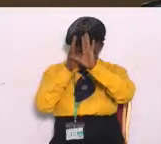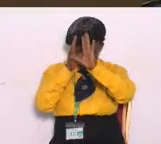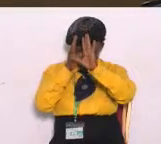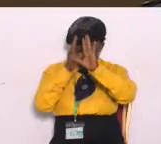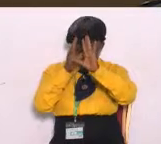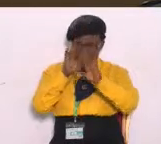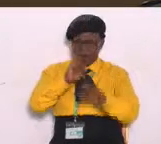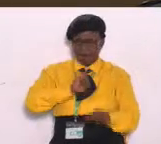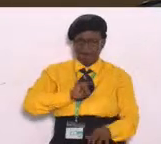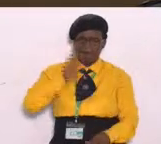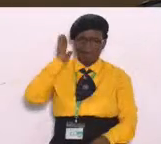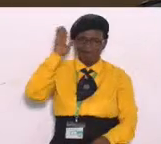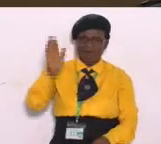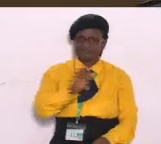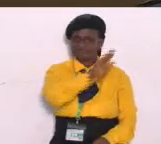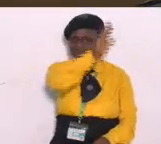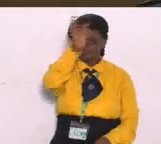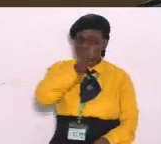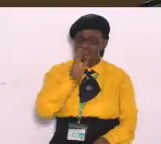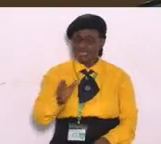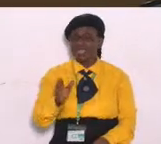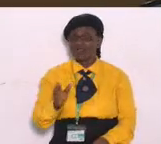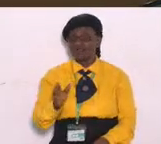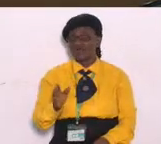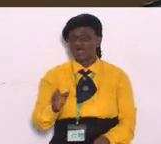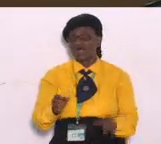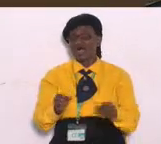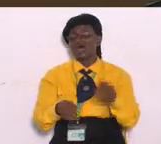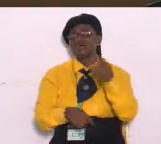I will never rob you of your tithes again.